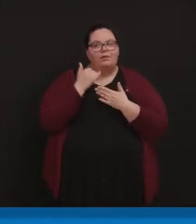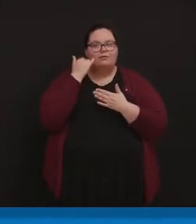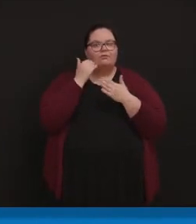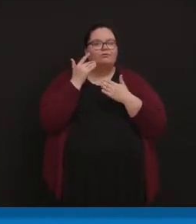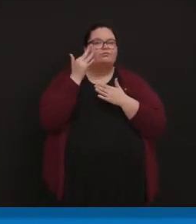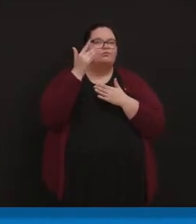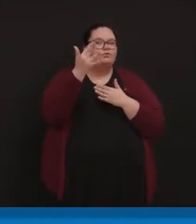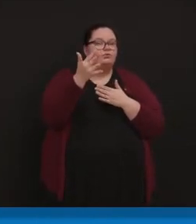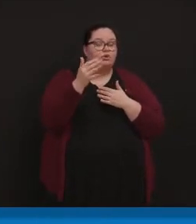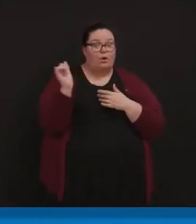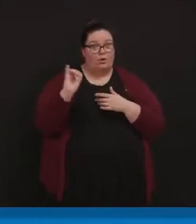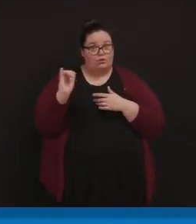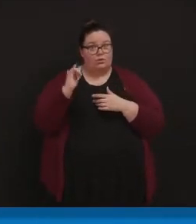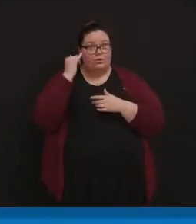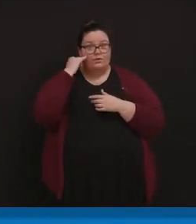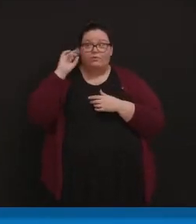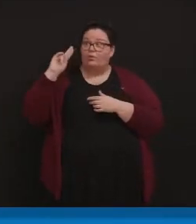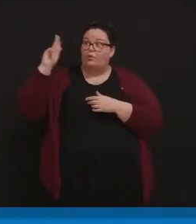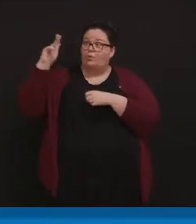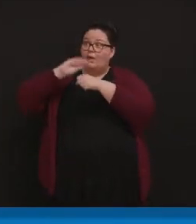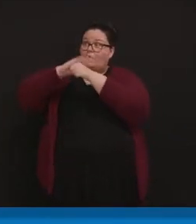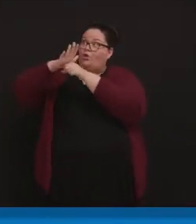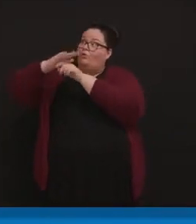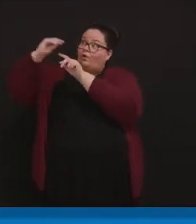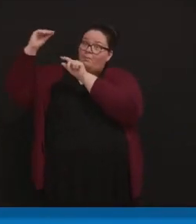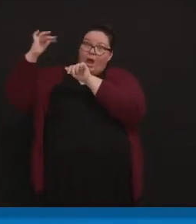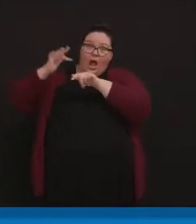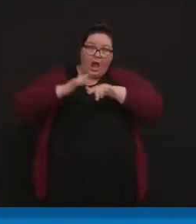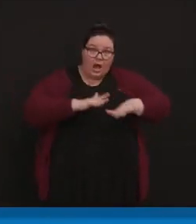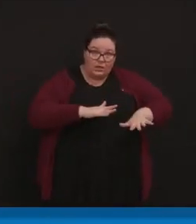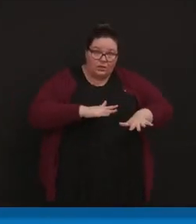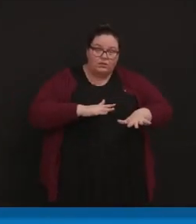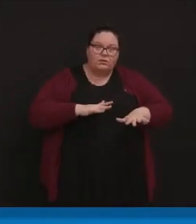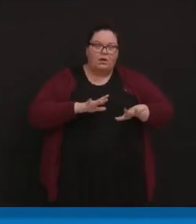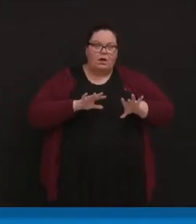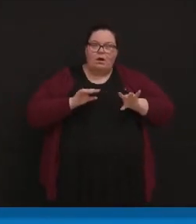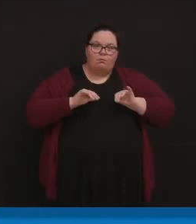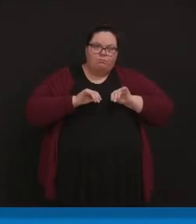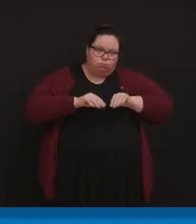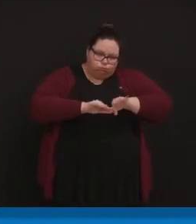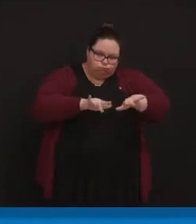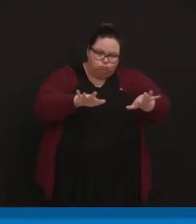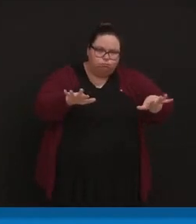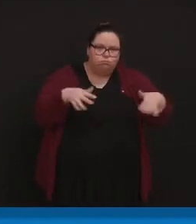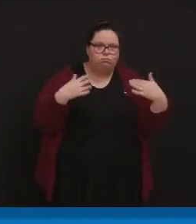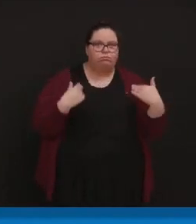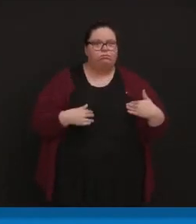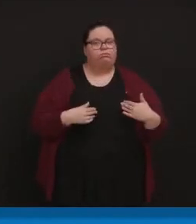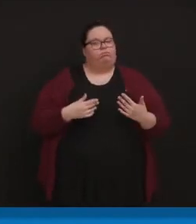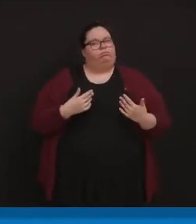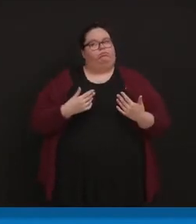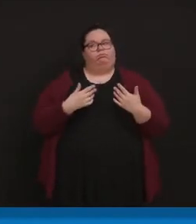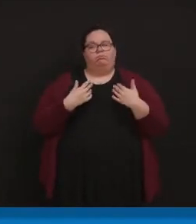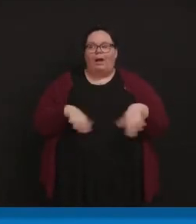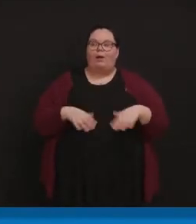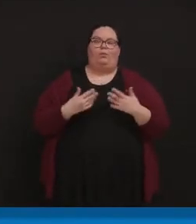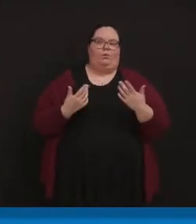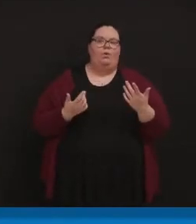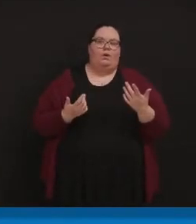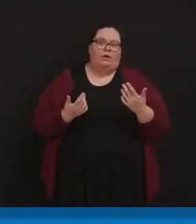And certainly if the UK variant were introduced here, the rate that would be transmitted would be so great